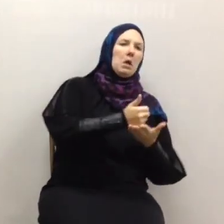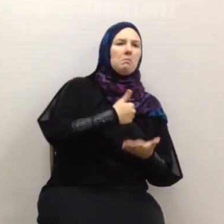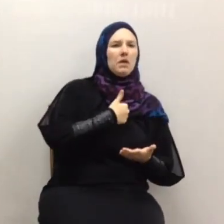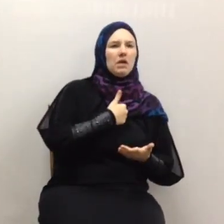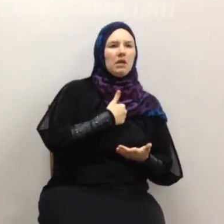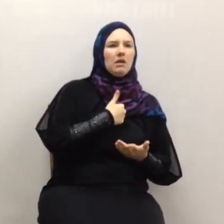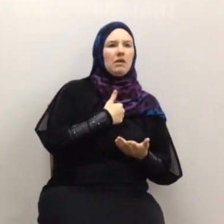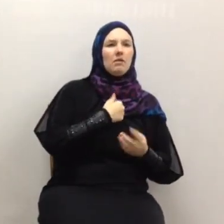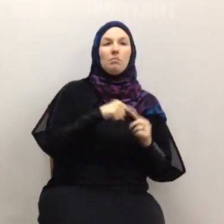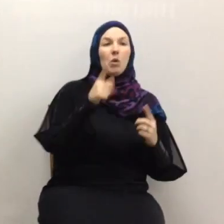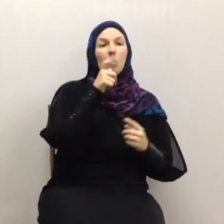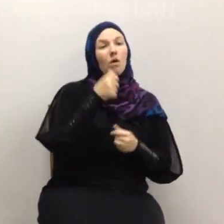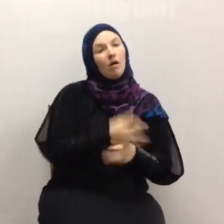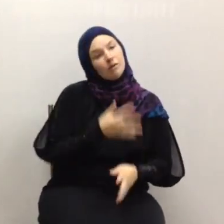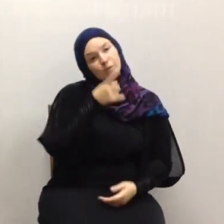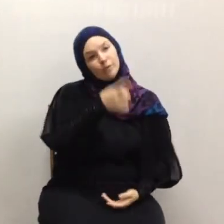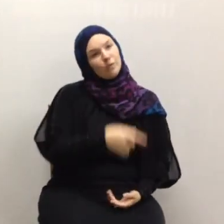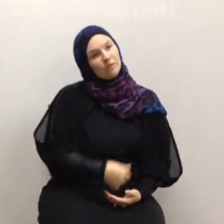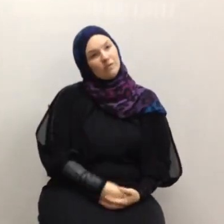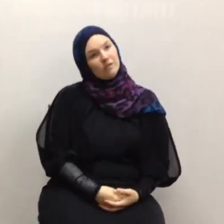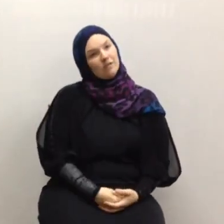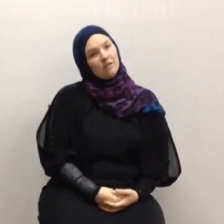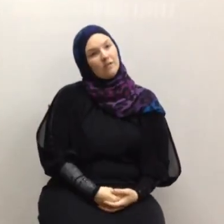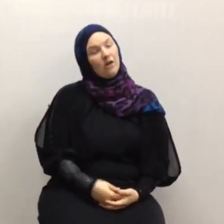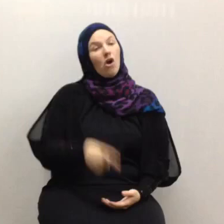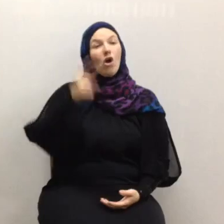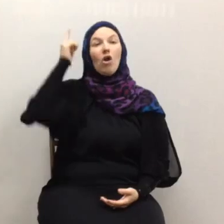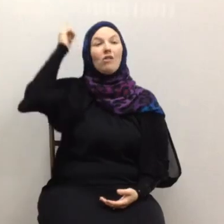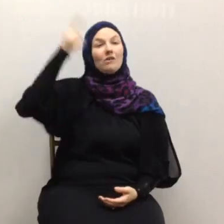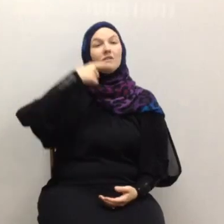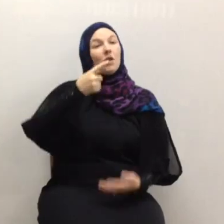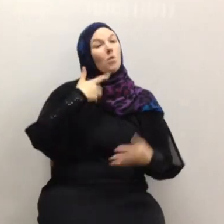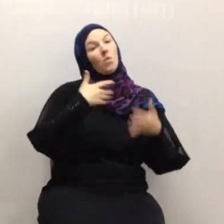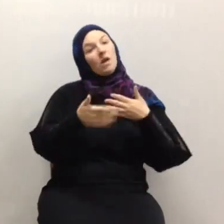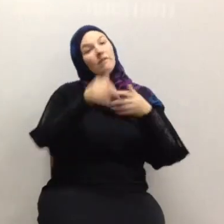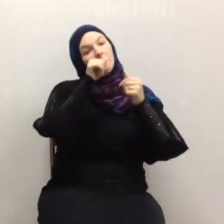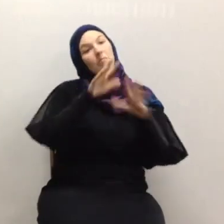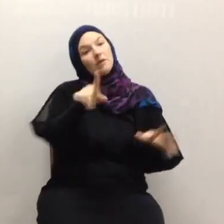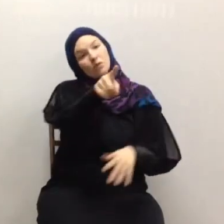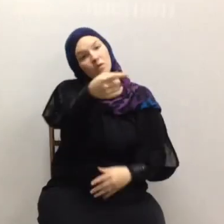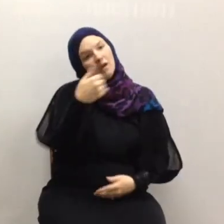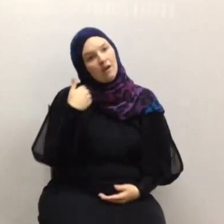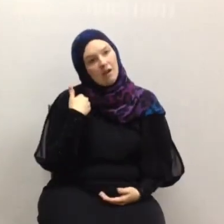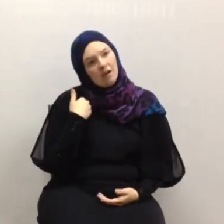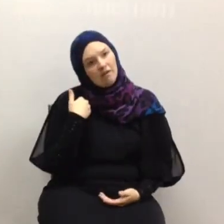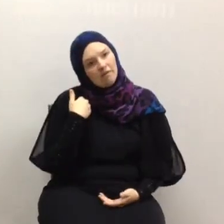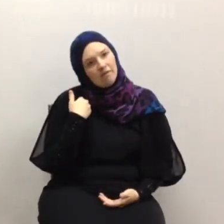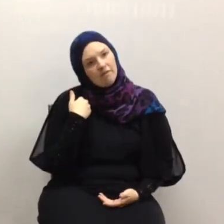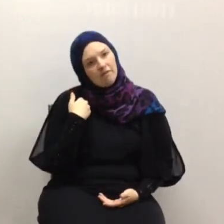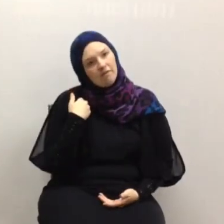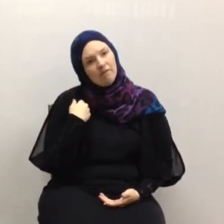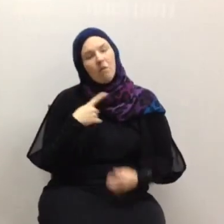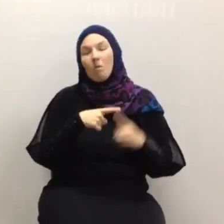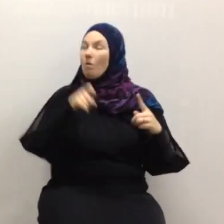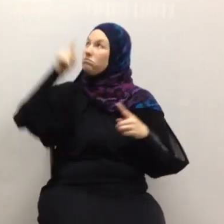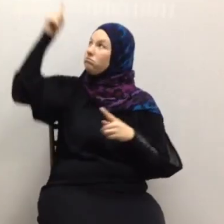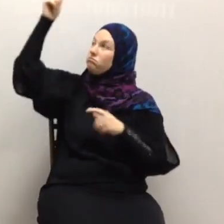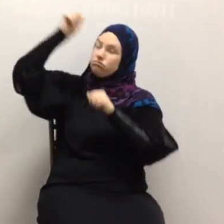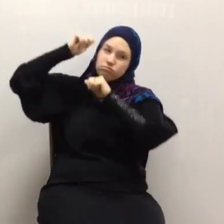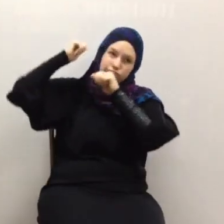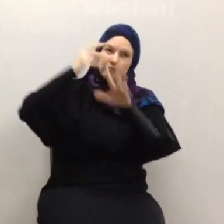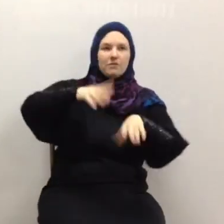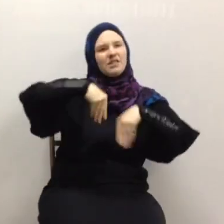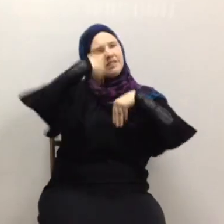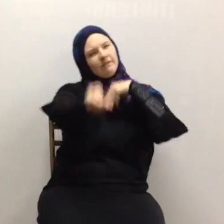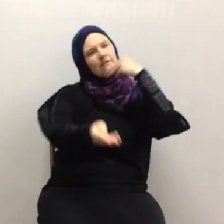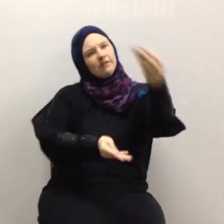telling us, whatever blessings we have, it is all from Him, from Allah. So we are